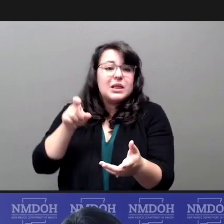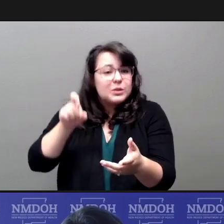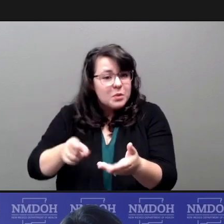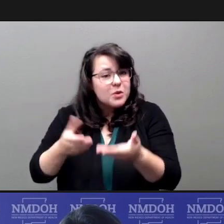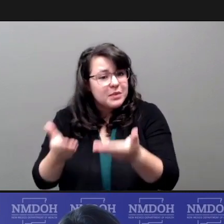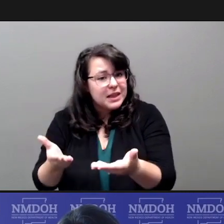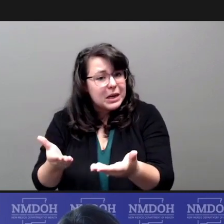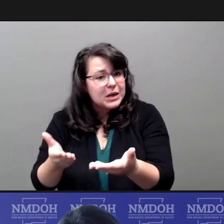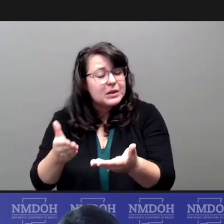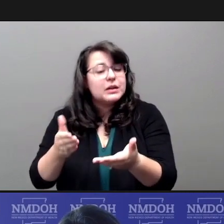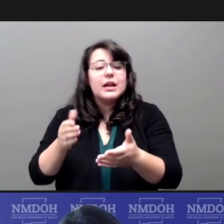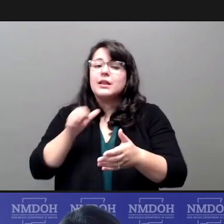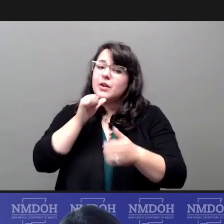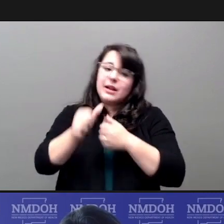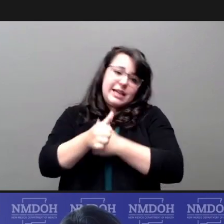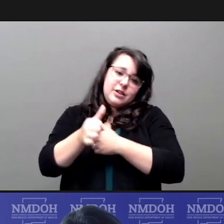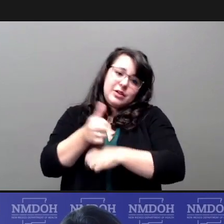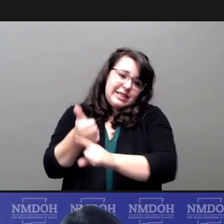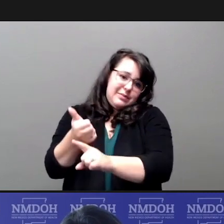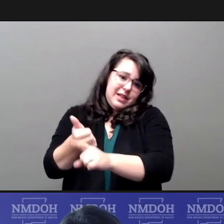and not dangerous.